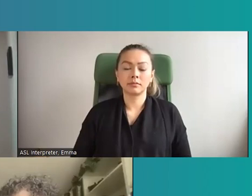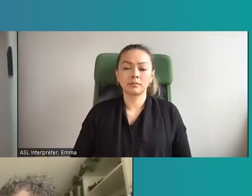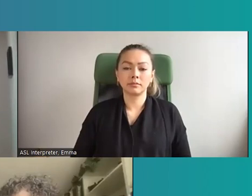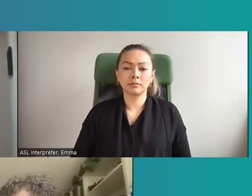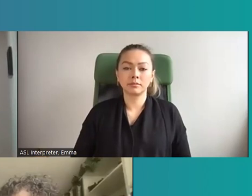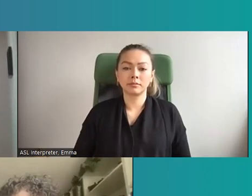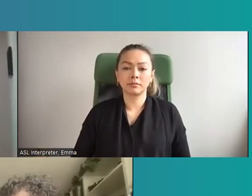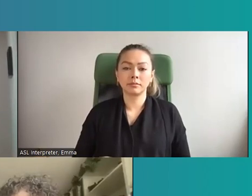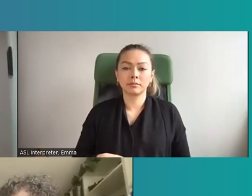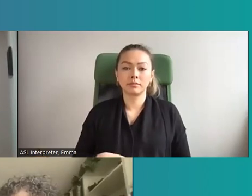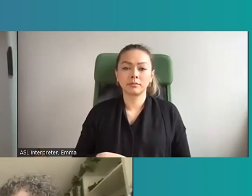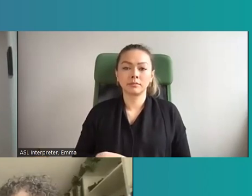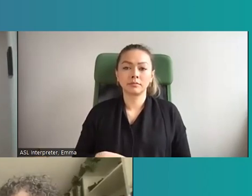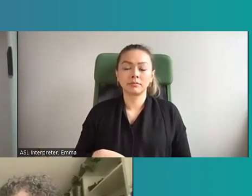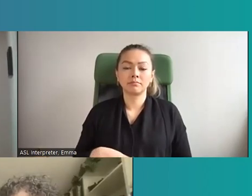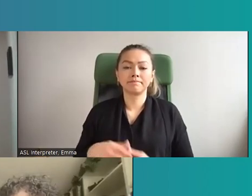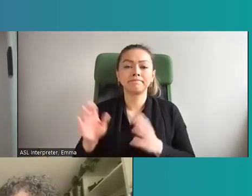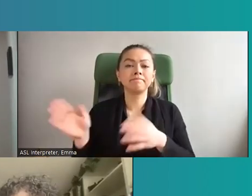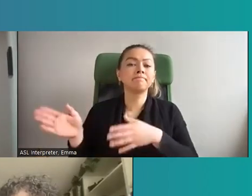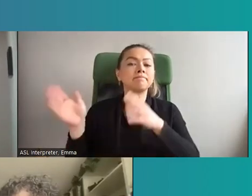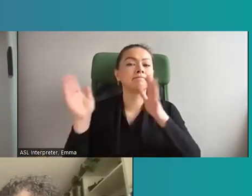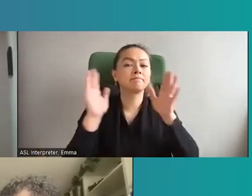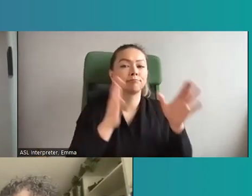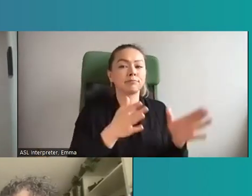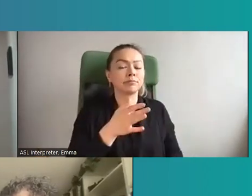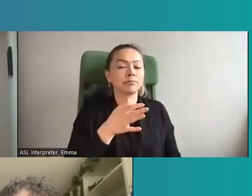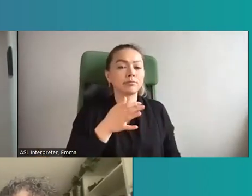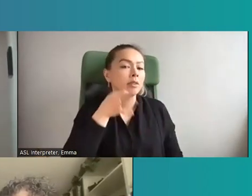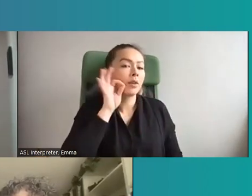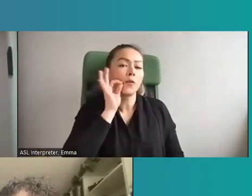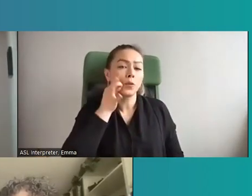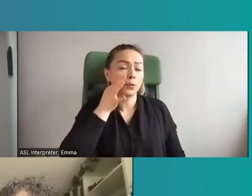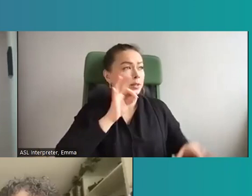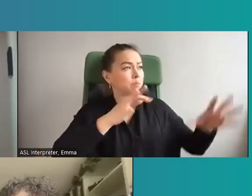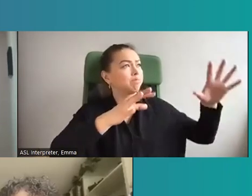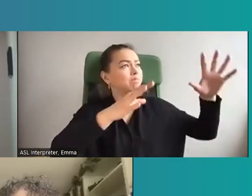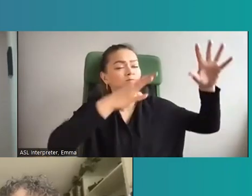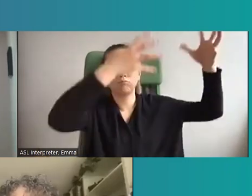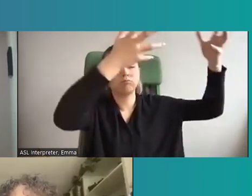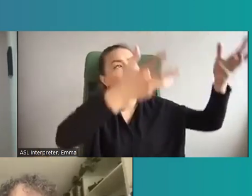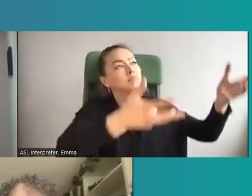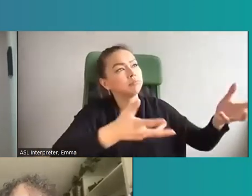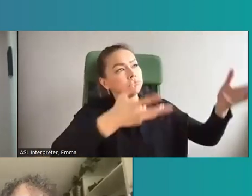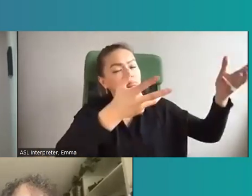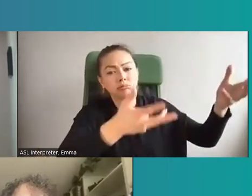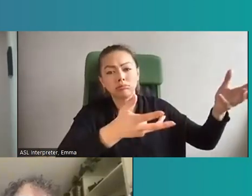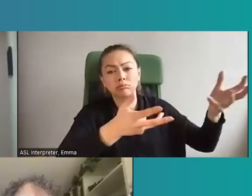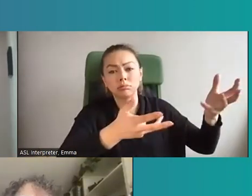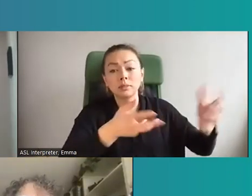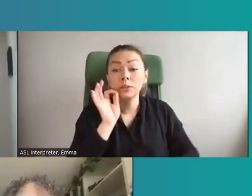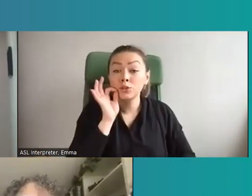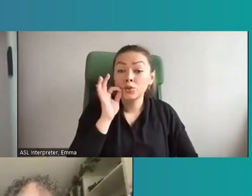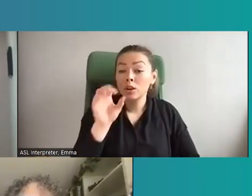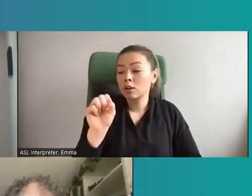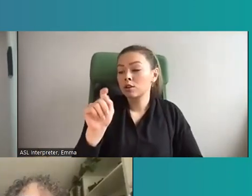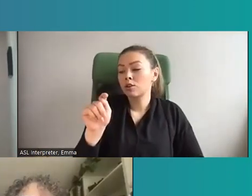to the fruits, the hanging fruits, wahianiontau, we call it. And so we start with a strawberry, which is